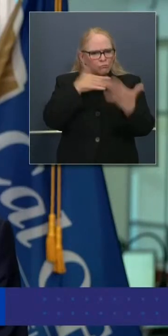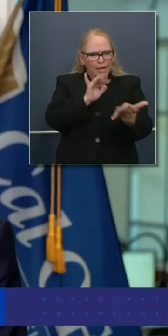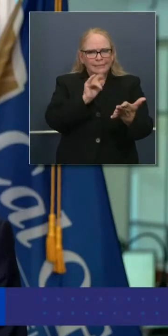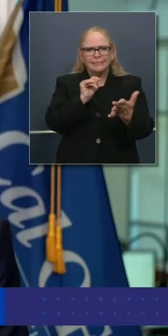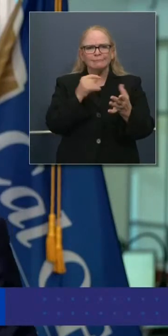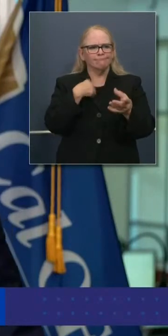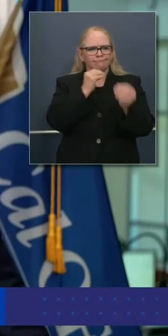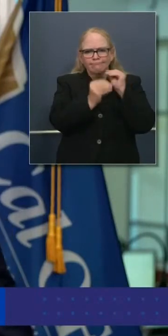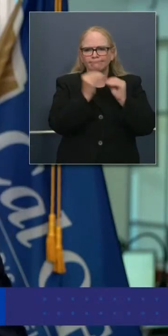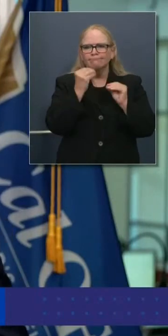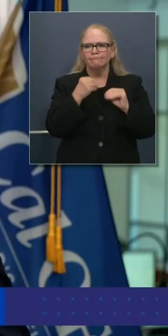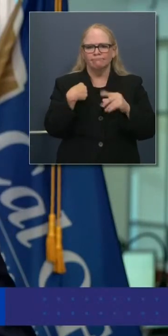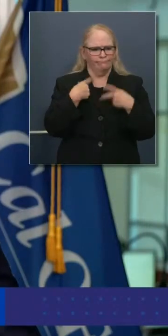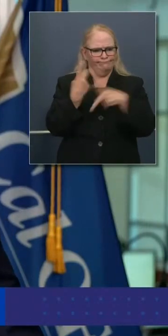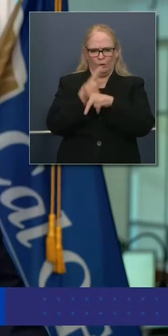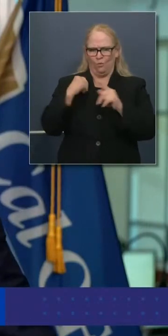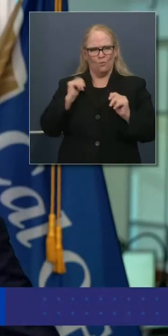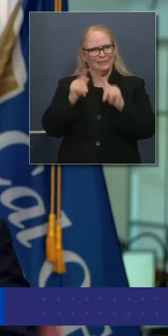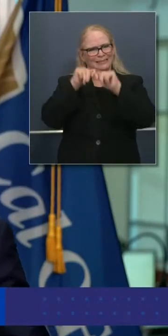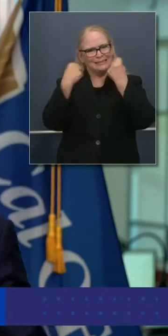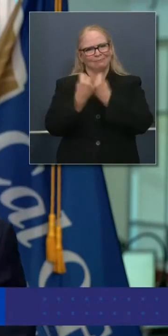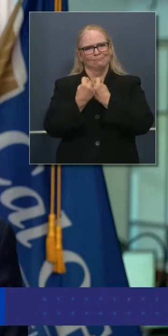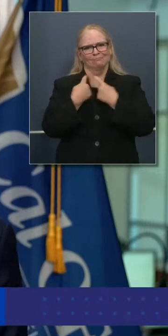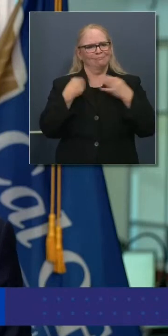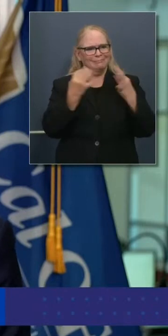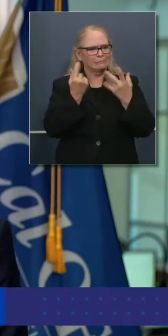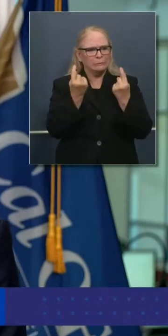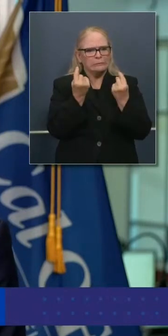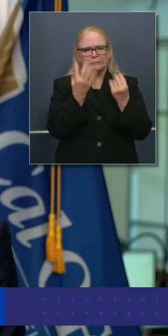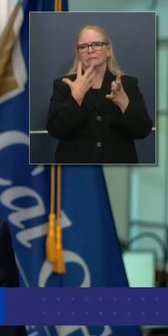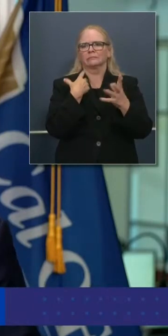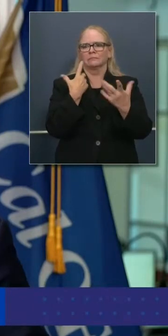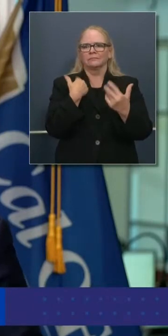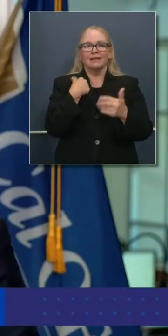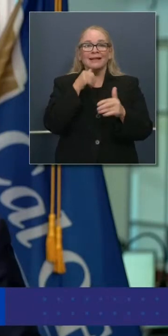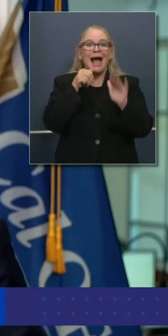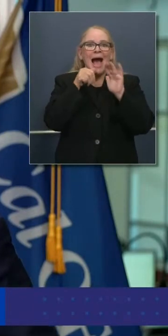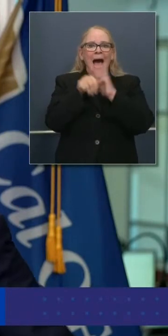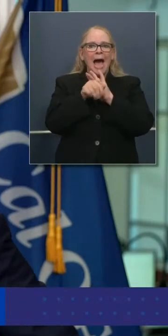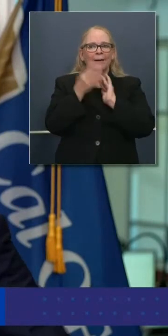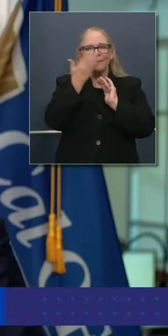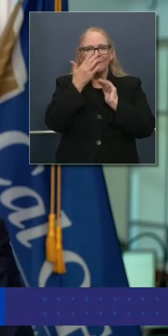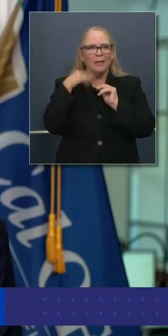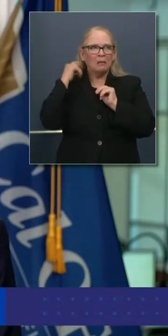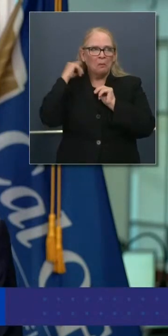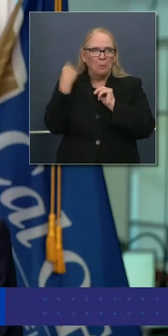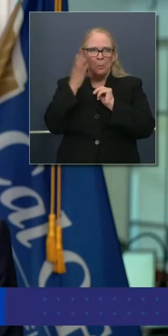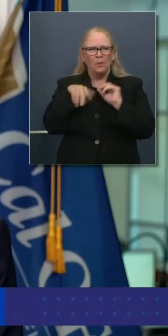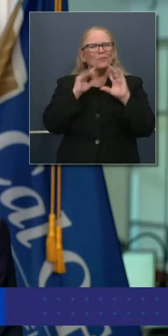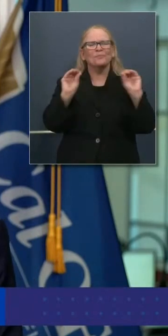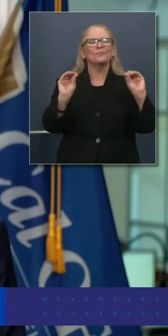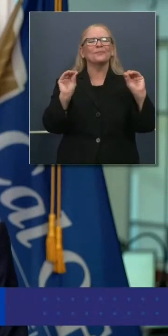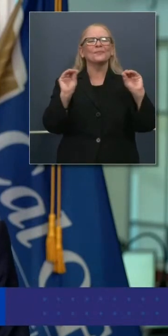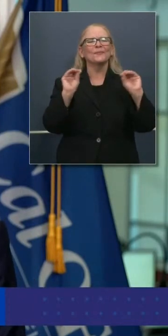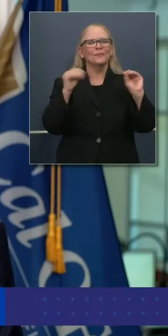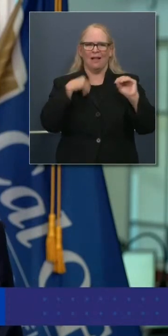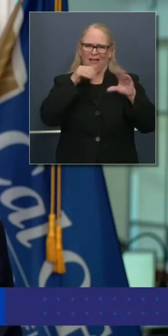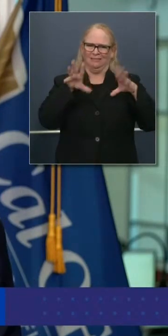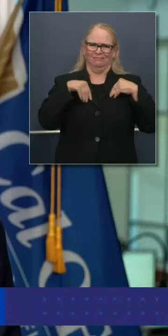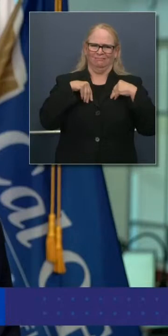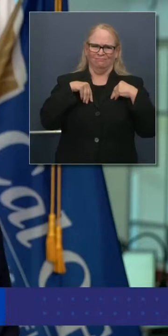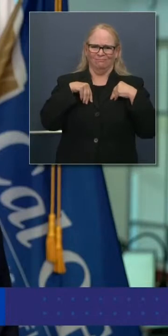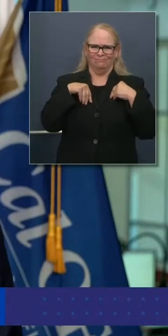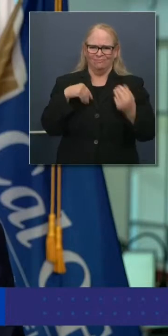forward. No one's trying to hide that. No one's trying to mask that. We're owning that. We're moving forward to address those